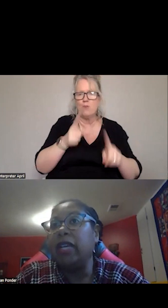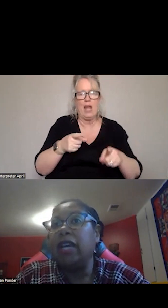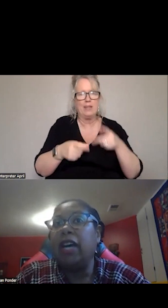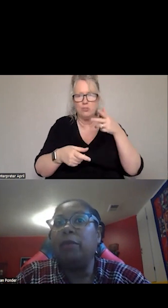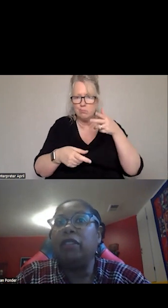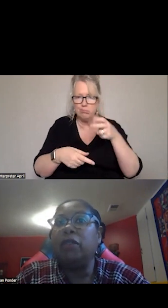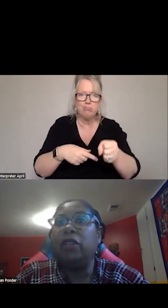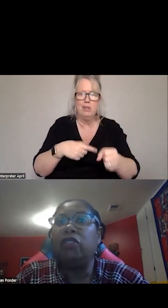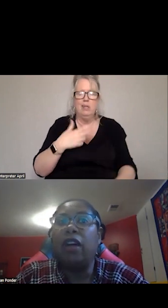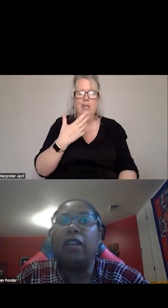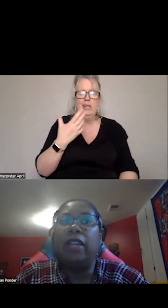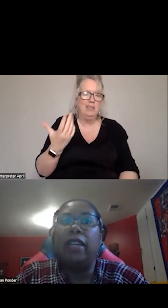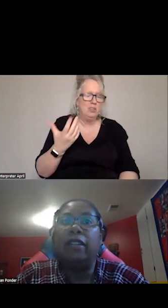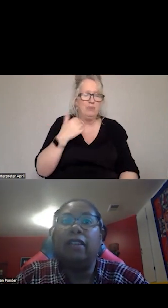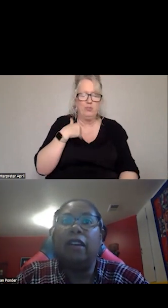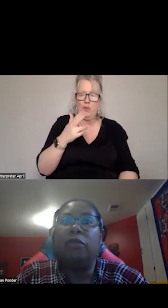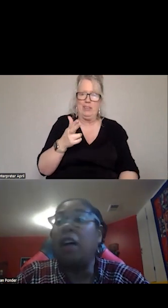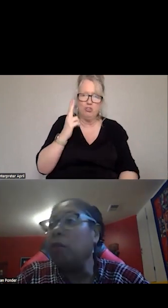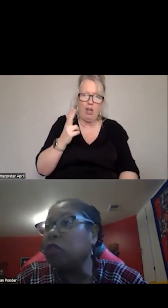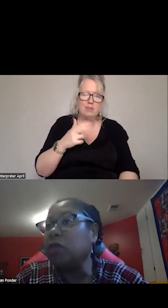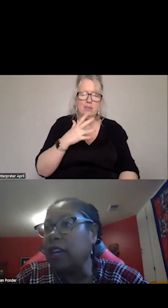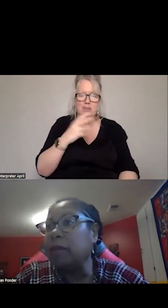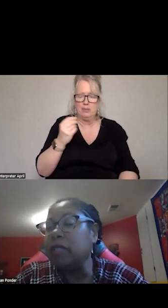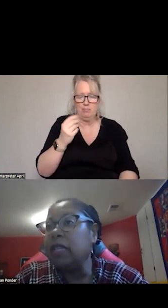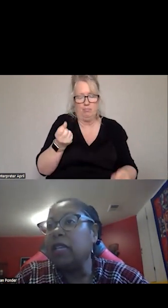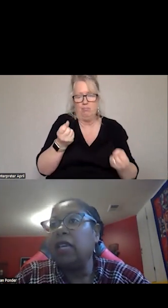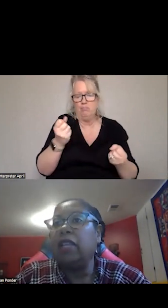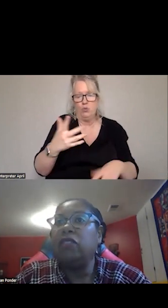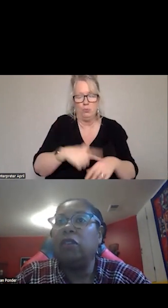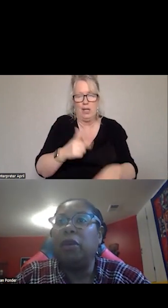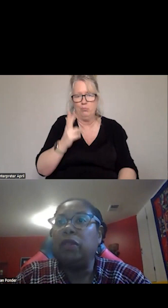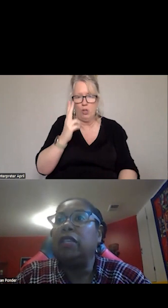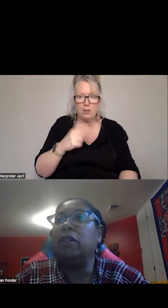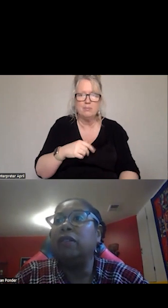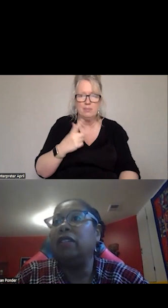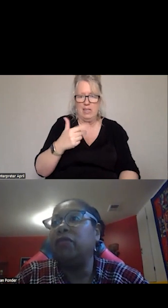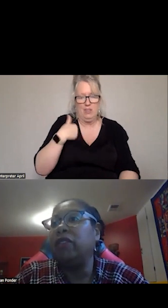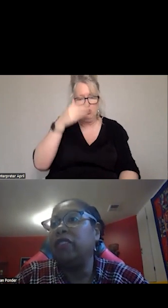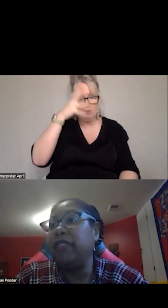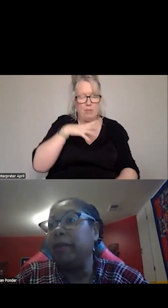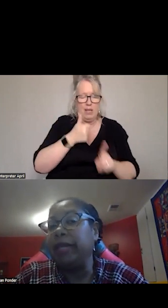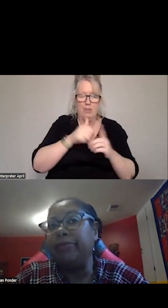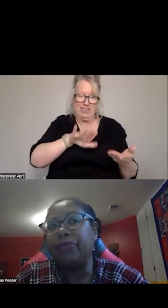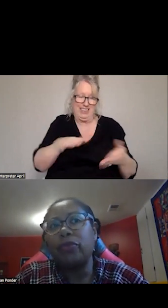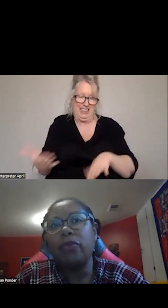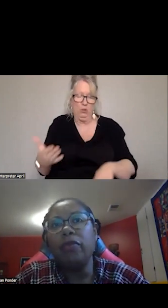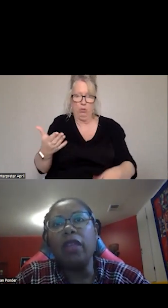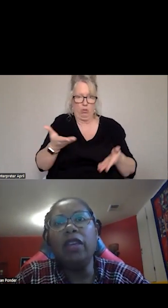fire. And so they shot multiple times. And this young man was killed in front of his